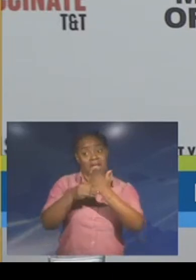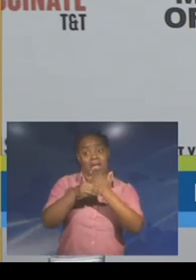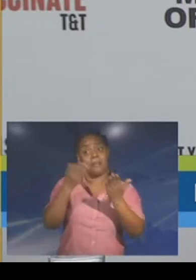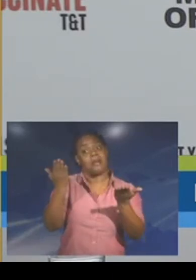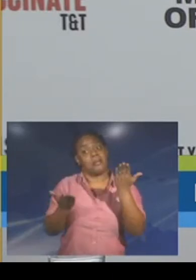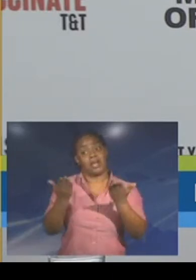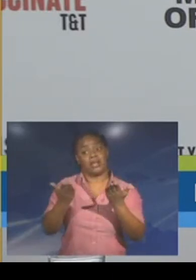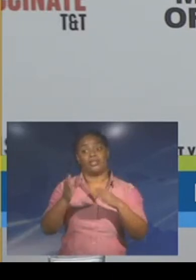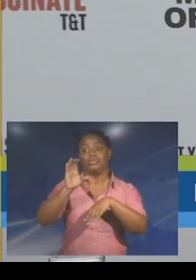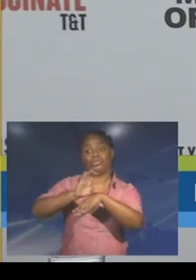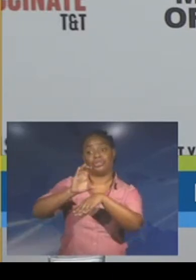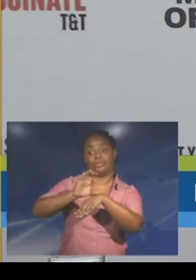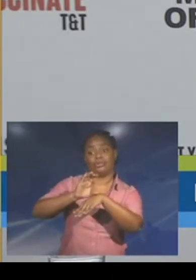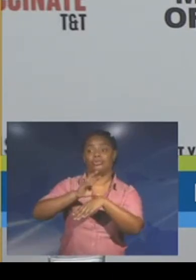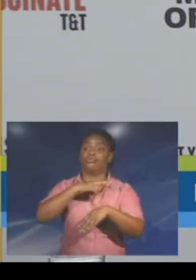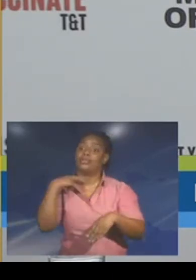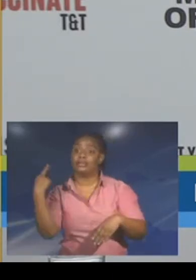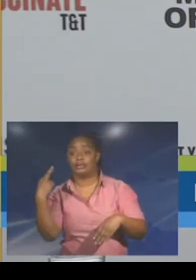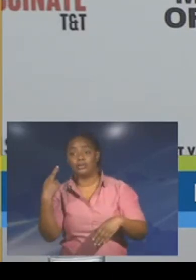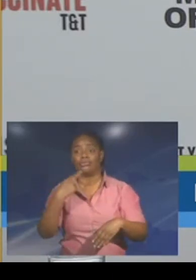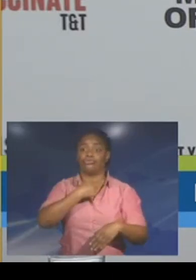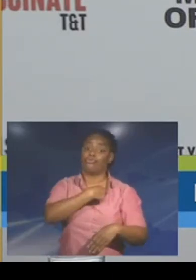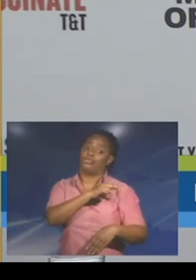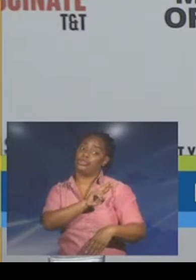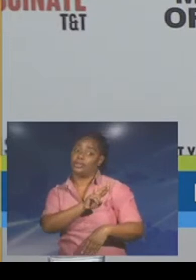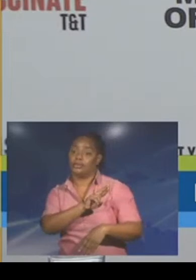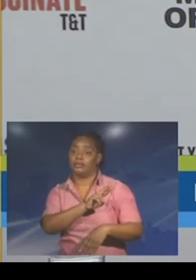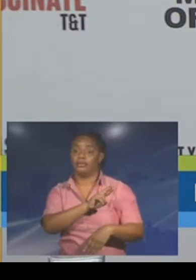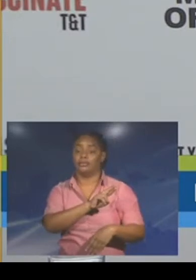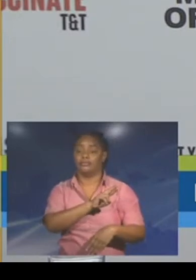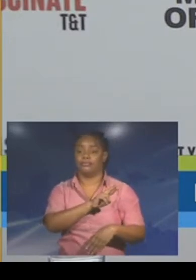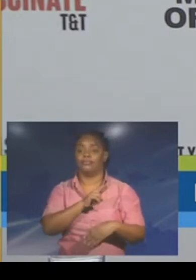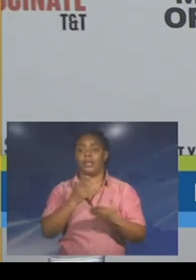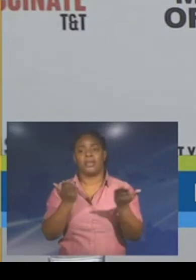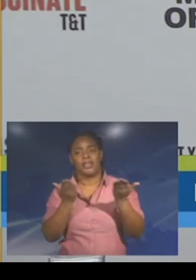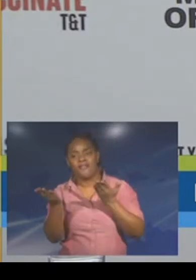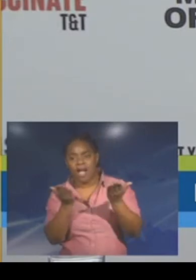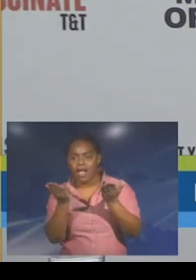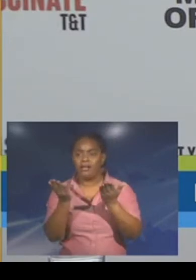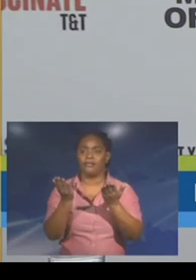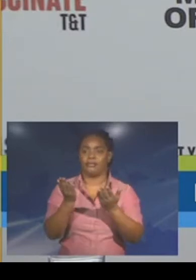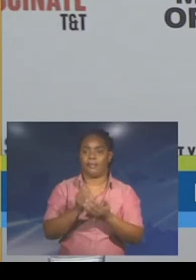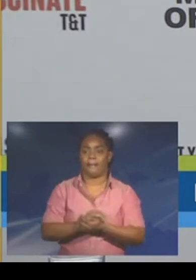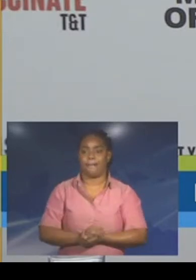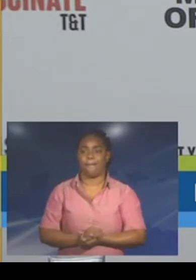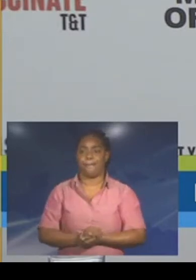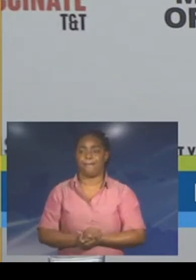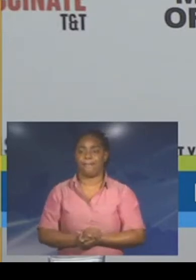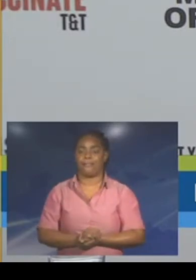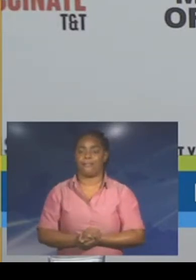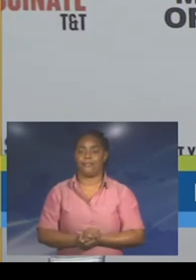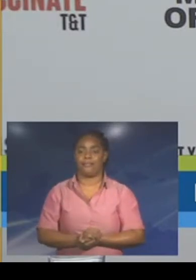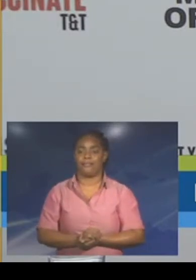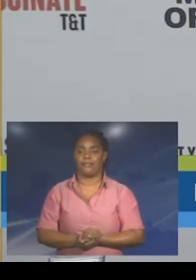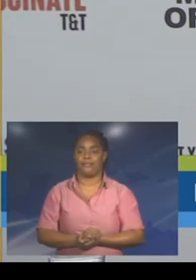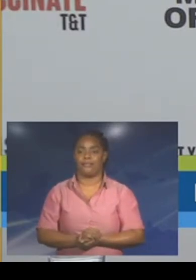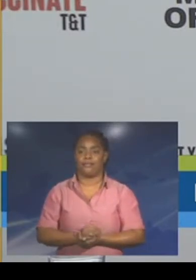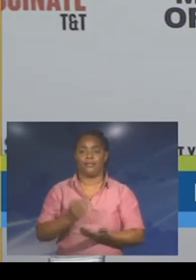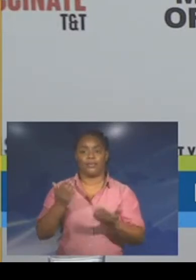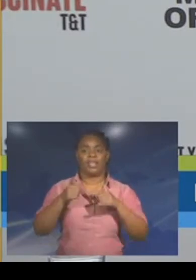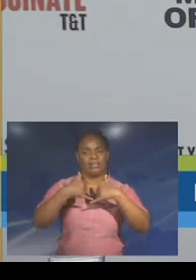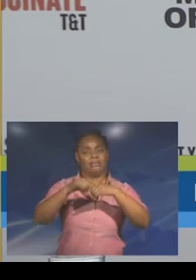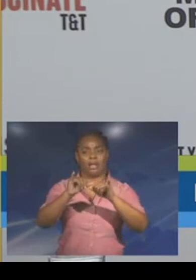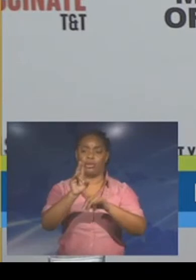consider keeping on a mask, especially if you are elderly, immunocompromised,